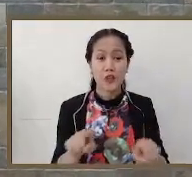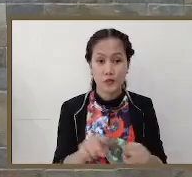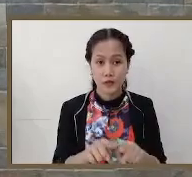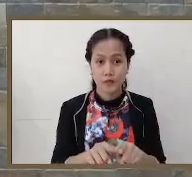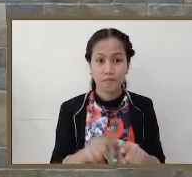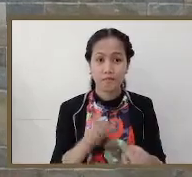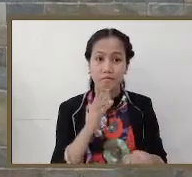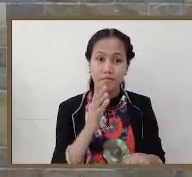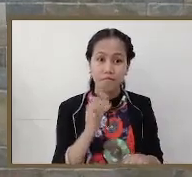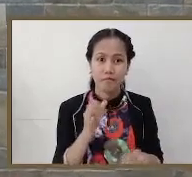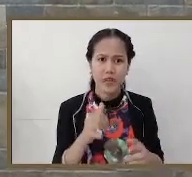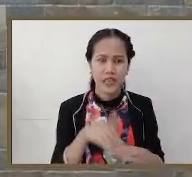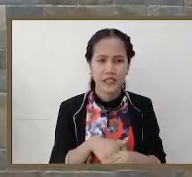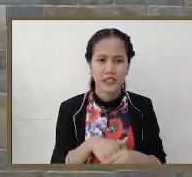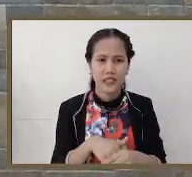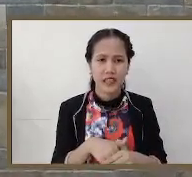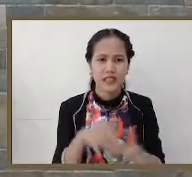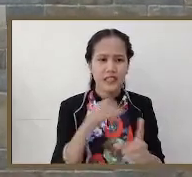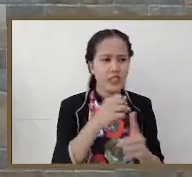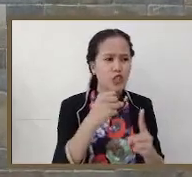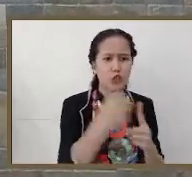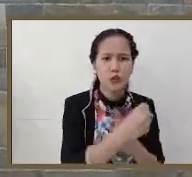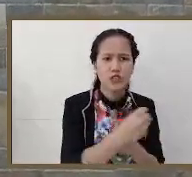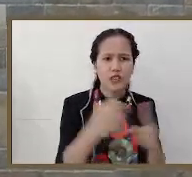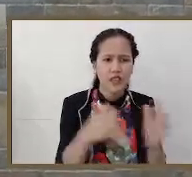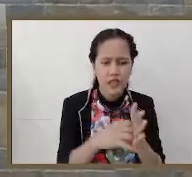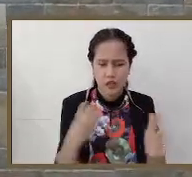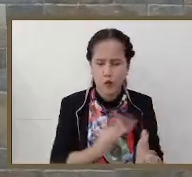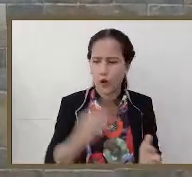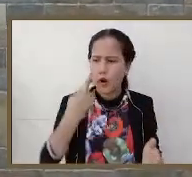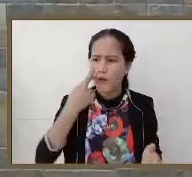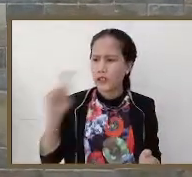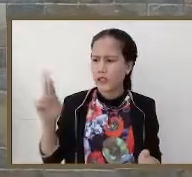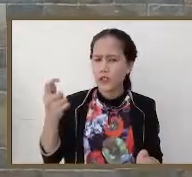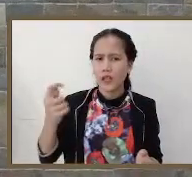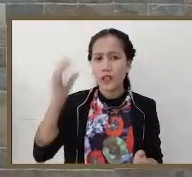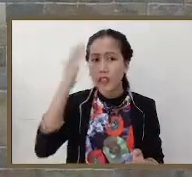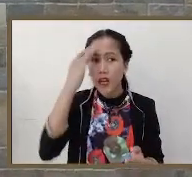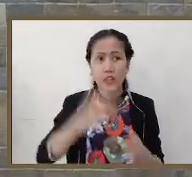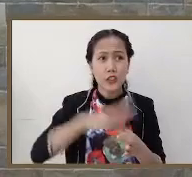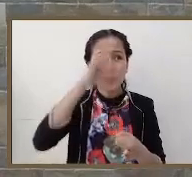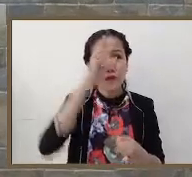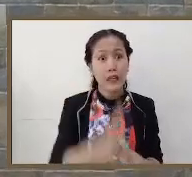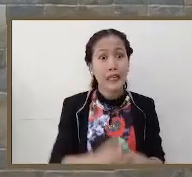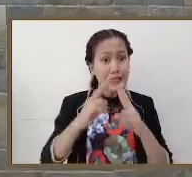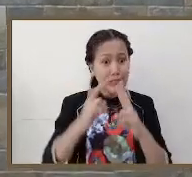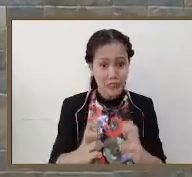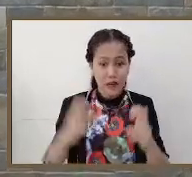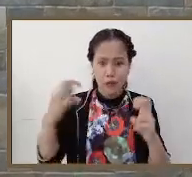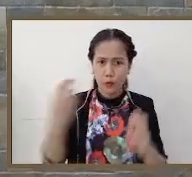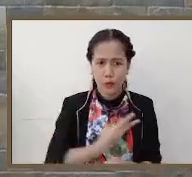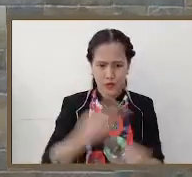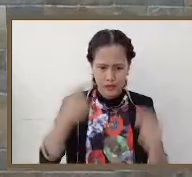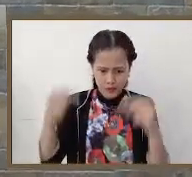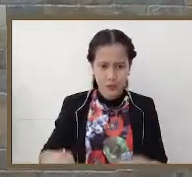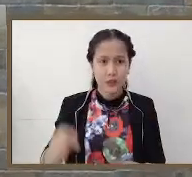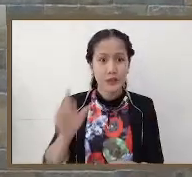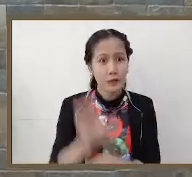We can also be in a position that we are rejecting the knowledge of God even though we are inside this auditorium